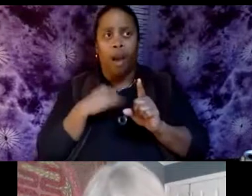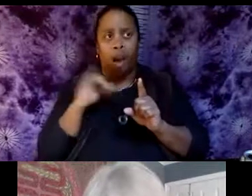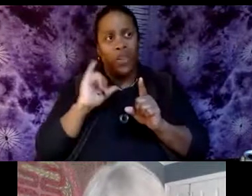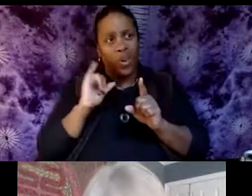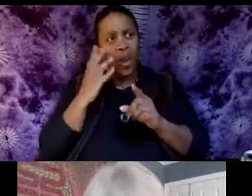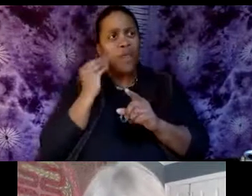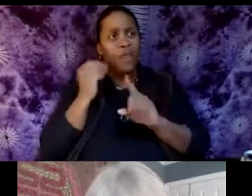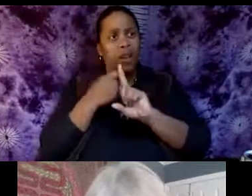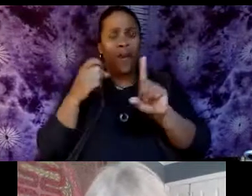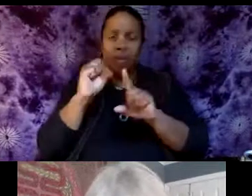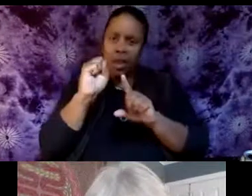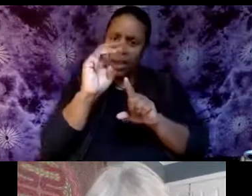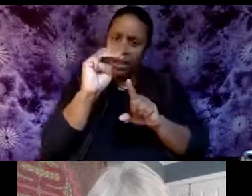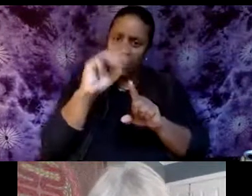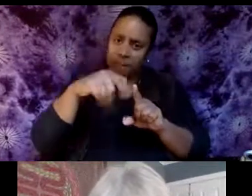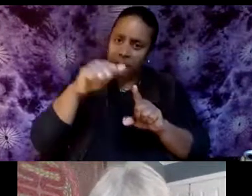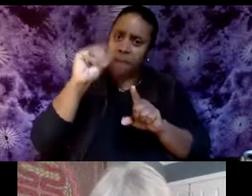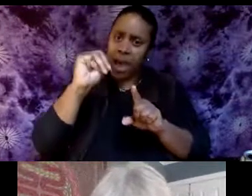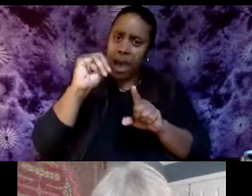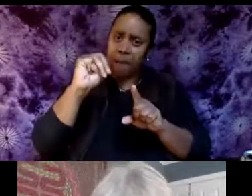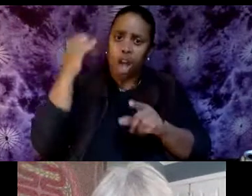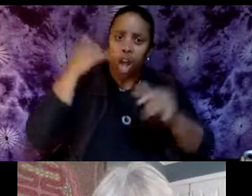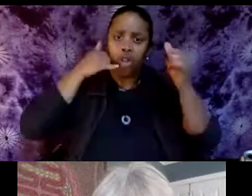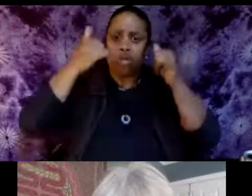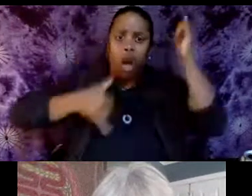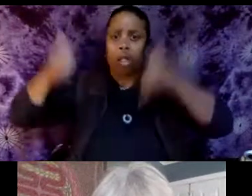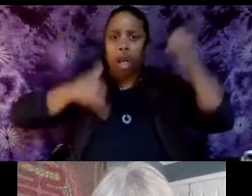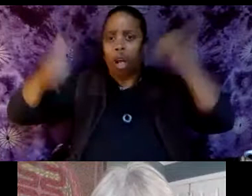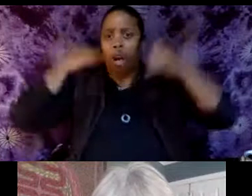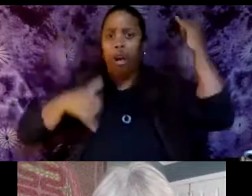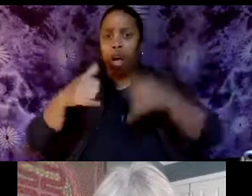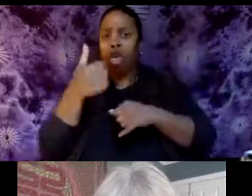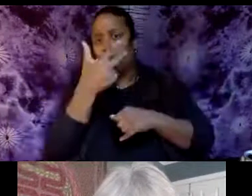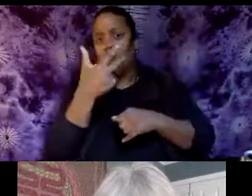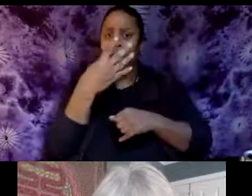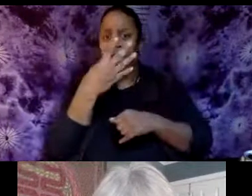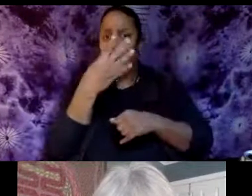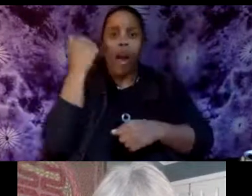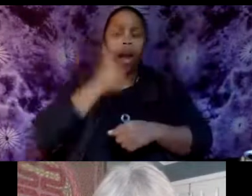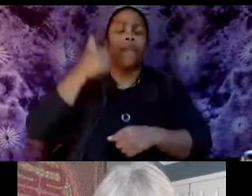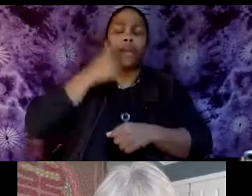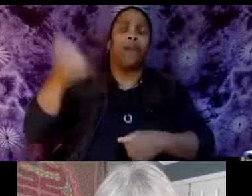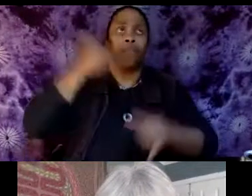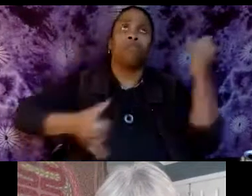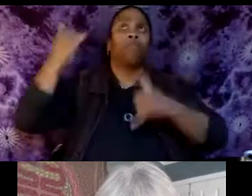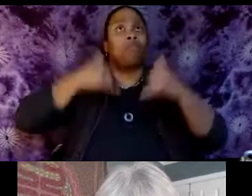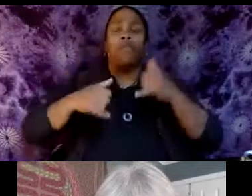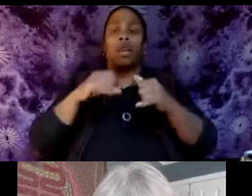that I will get 3 or 4 a day and it drove me nuts. Right. And finally, I just got a Google Voice